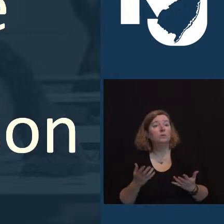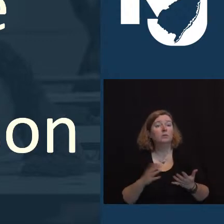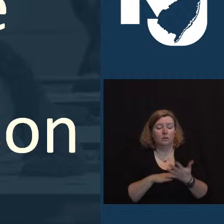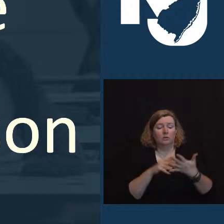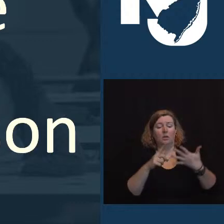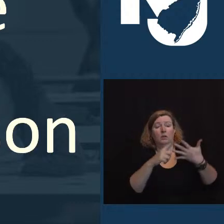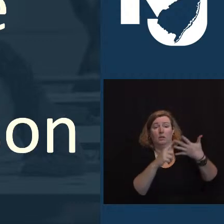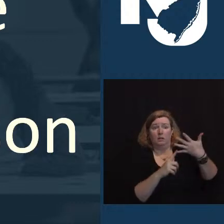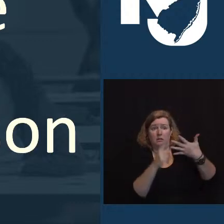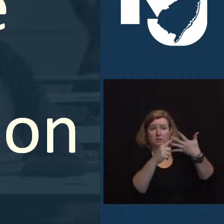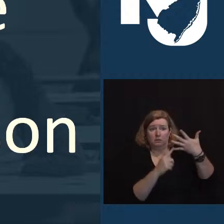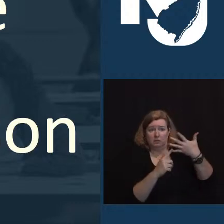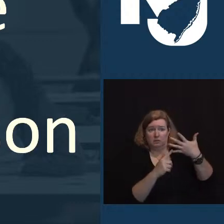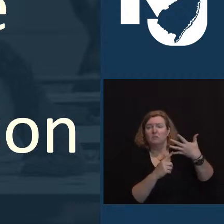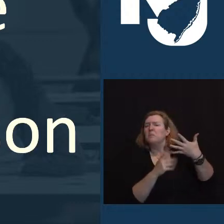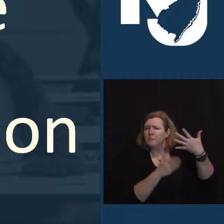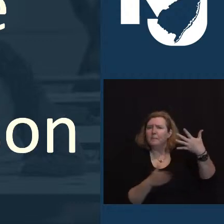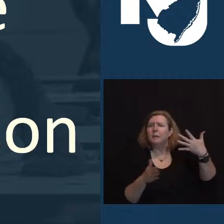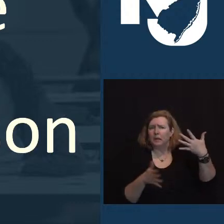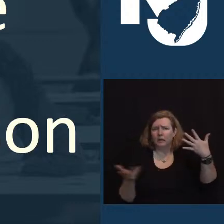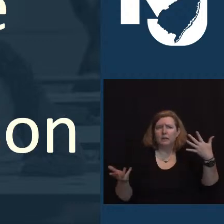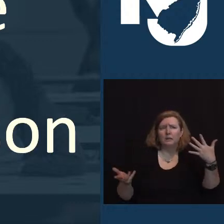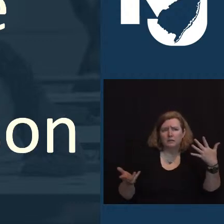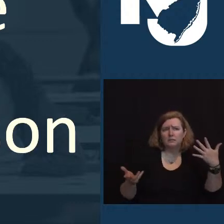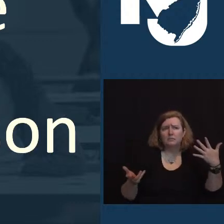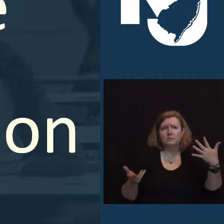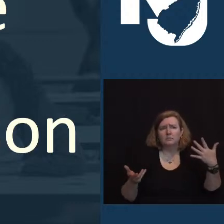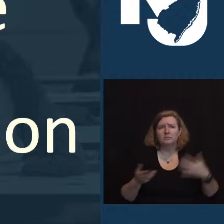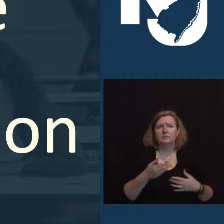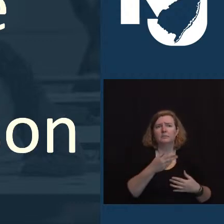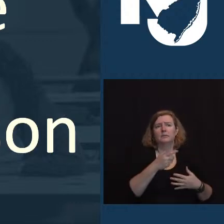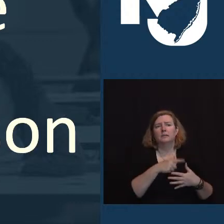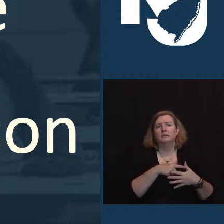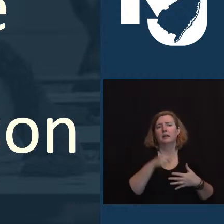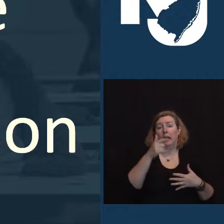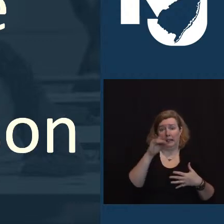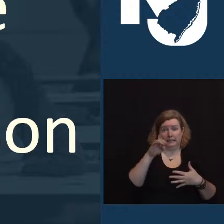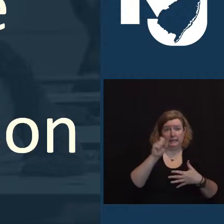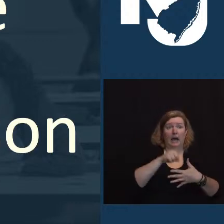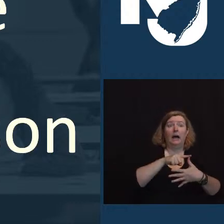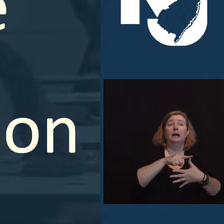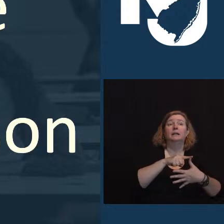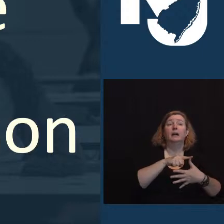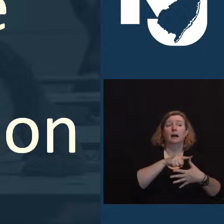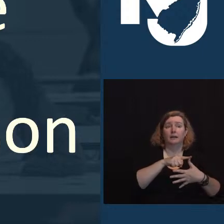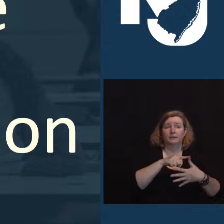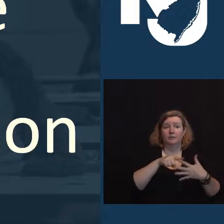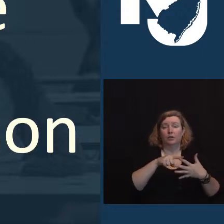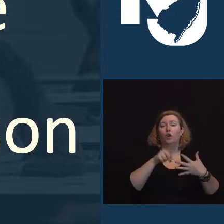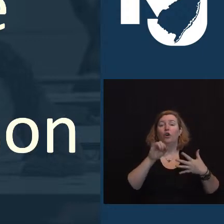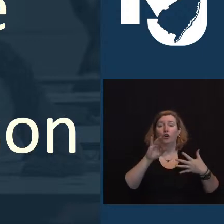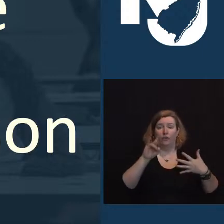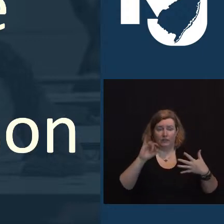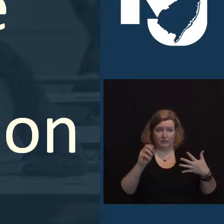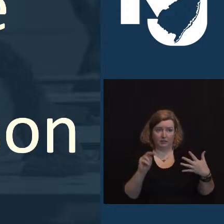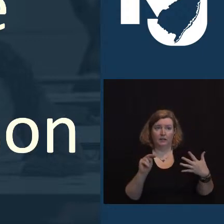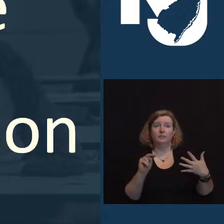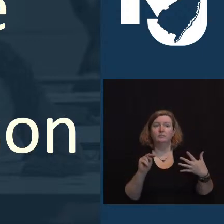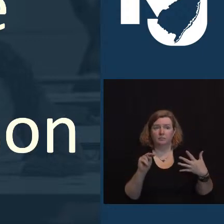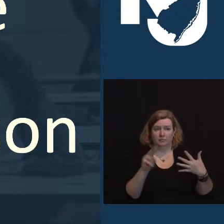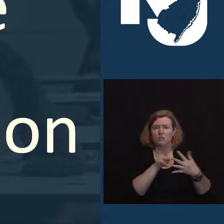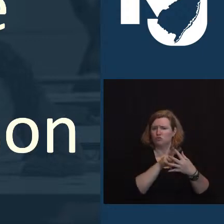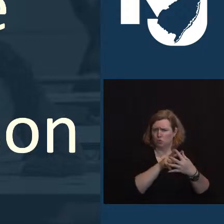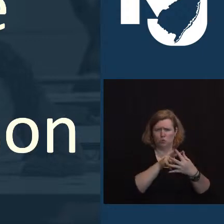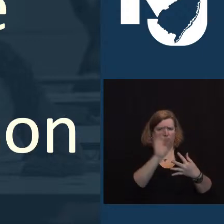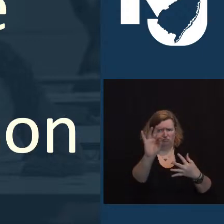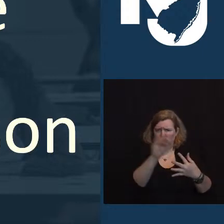the Board of Ed, I guess yesterday, and Hillside. I gave a shout out to Senator Joe Cryan, who's been very helpful. We know that